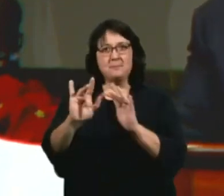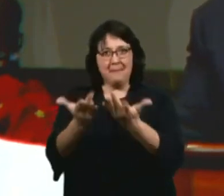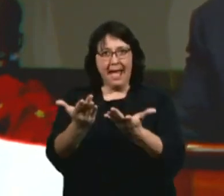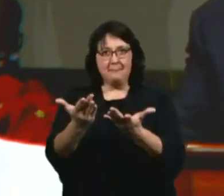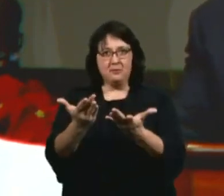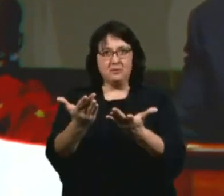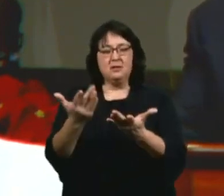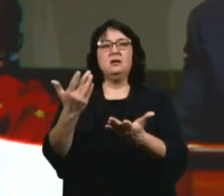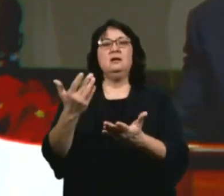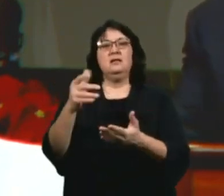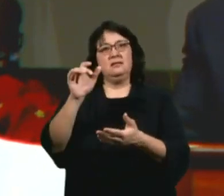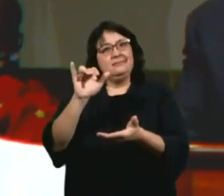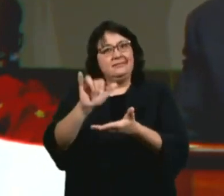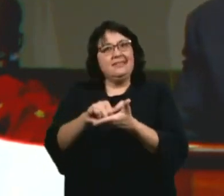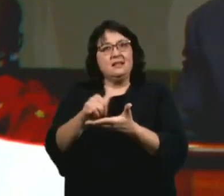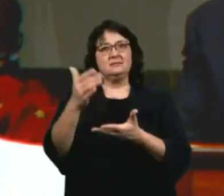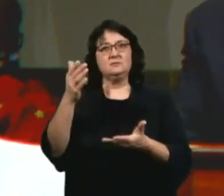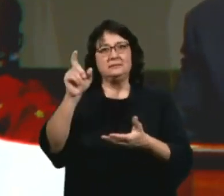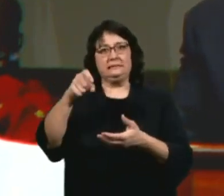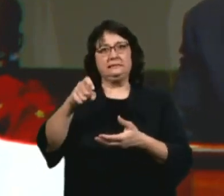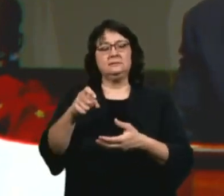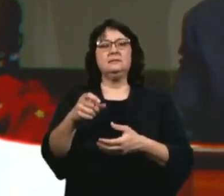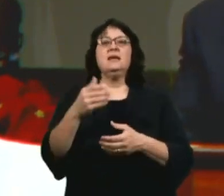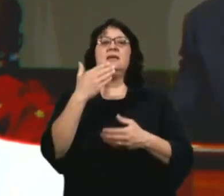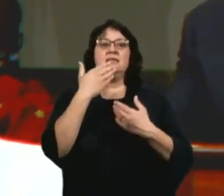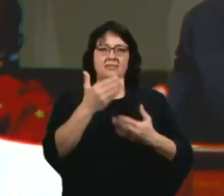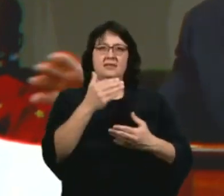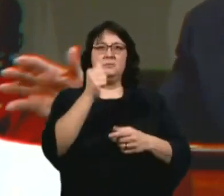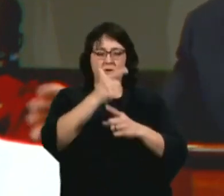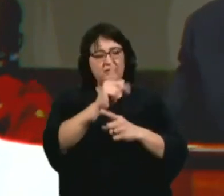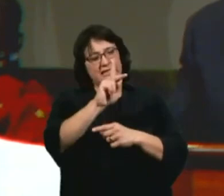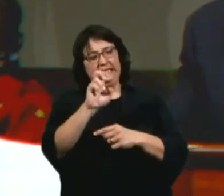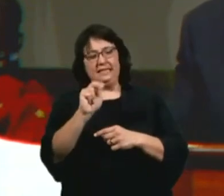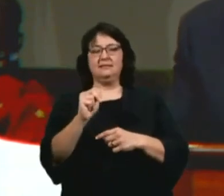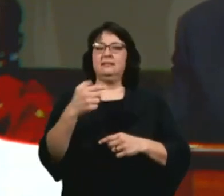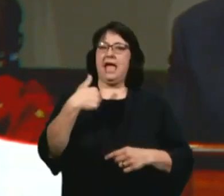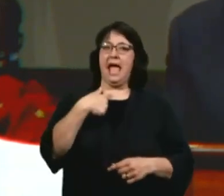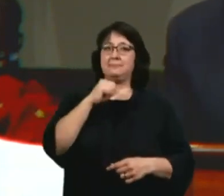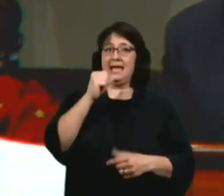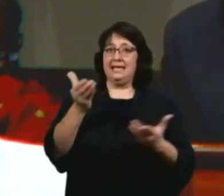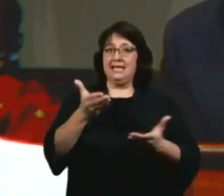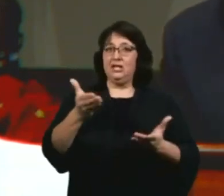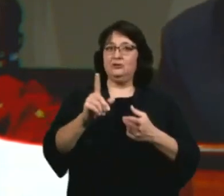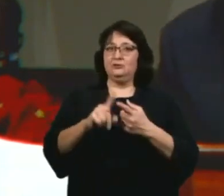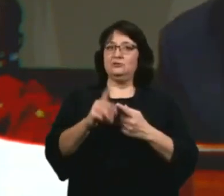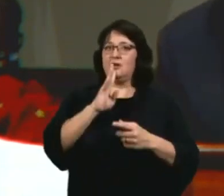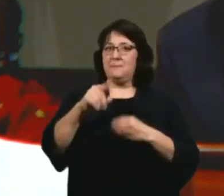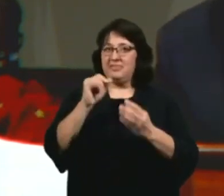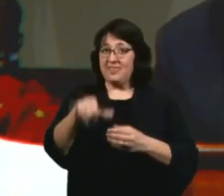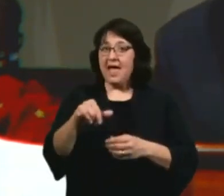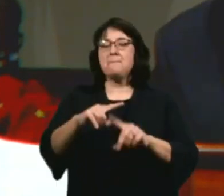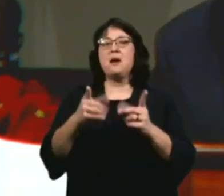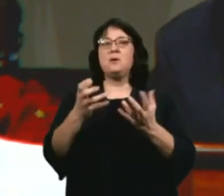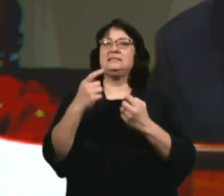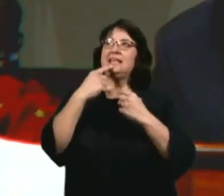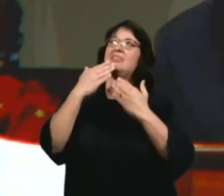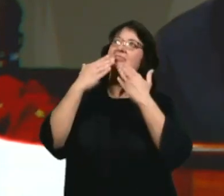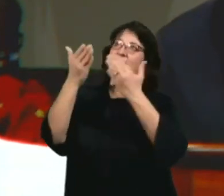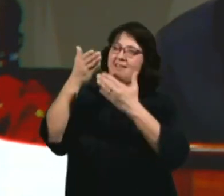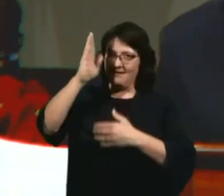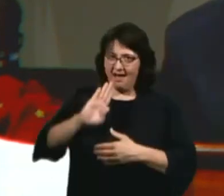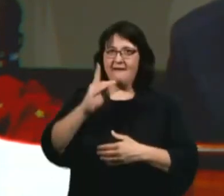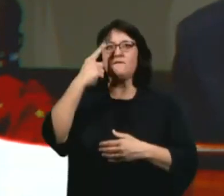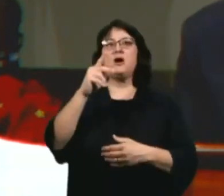it. Thank you, Brother Keene. But I'm not here to ring a bell about that. I'm here to say thank God for parents